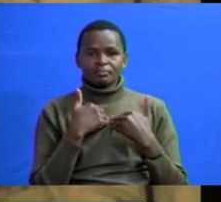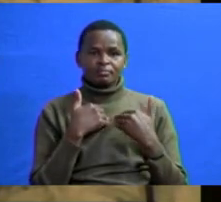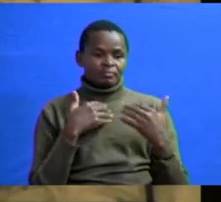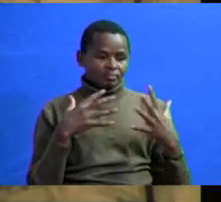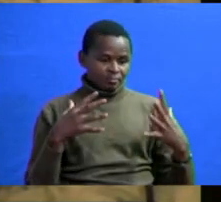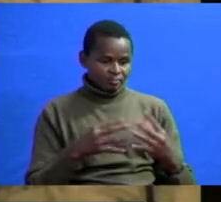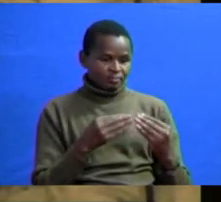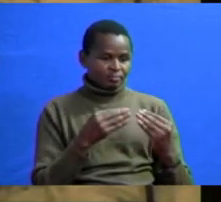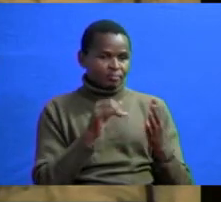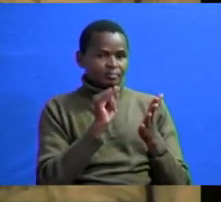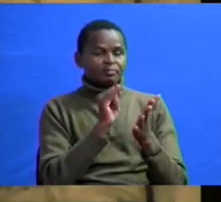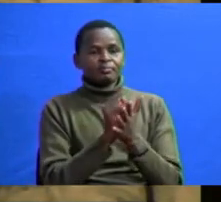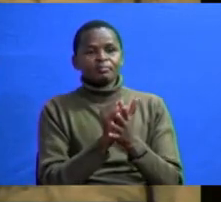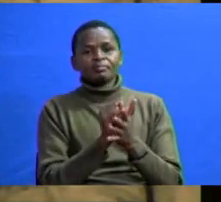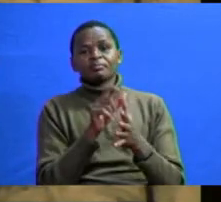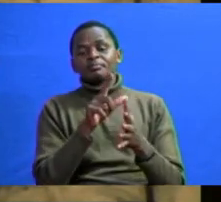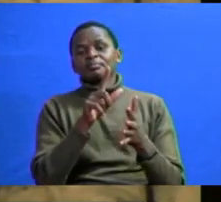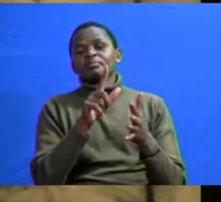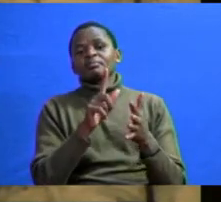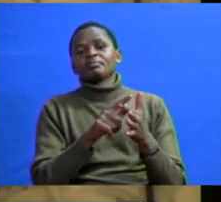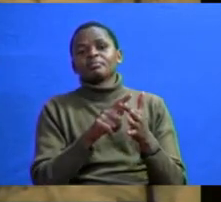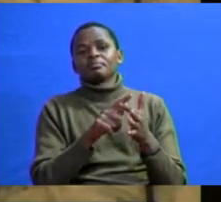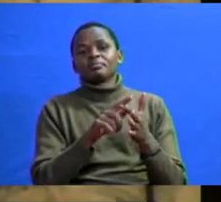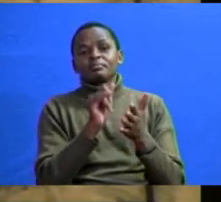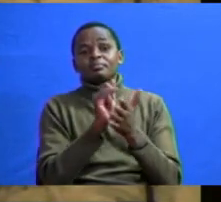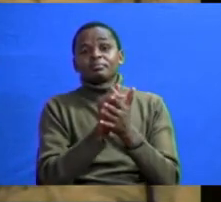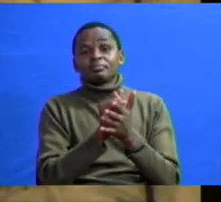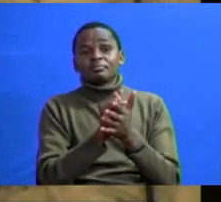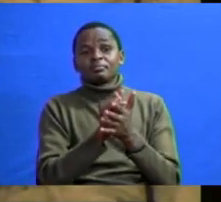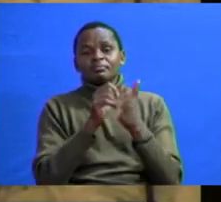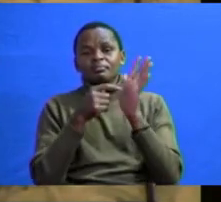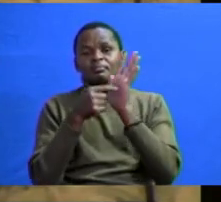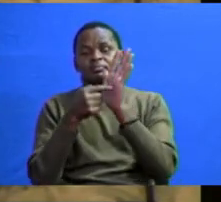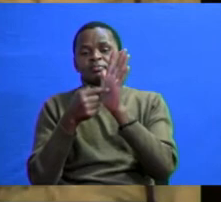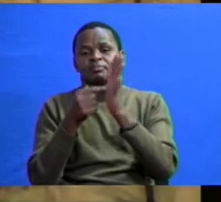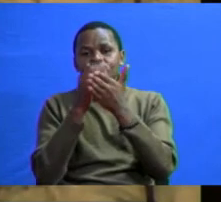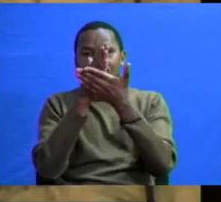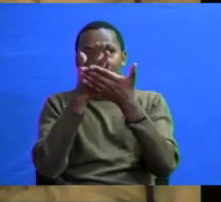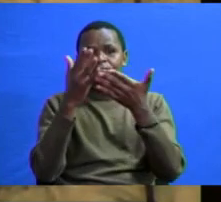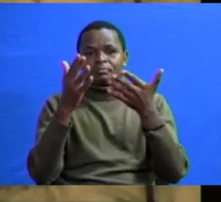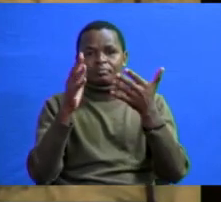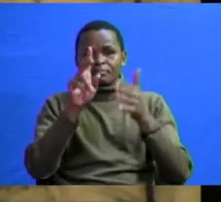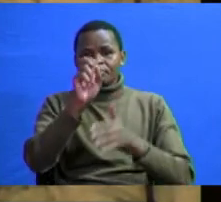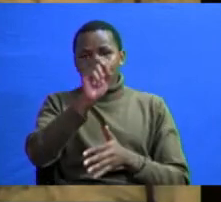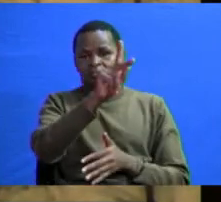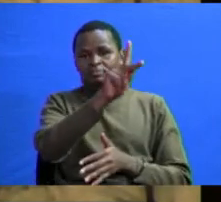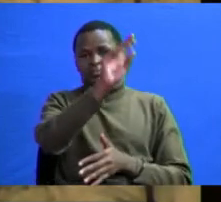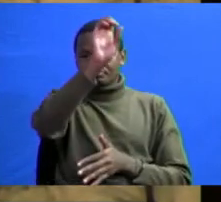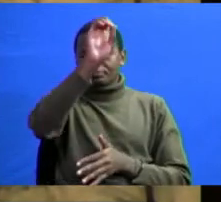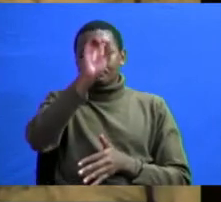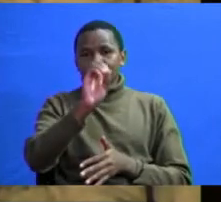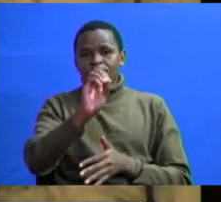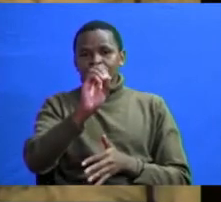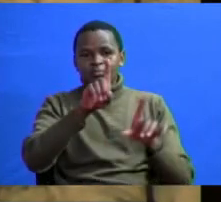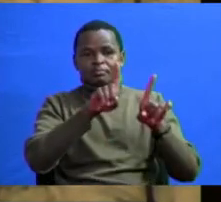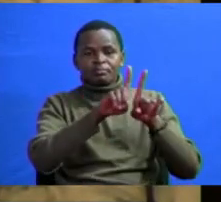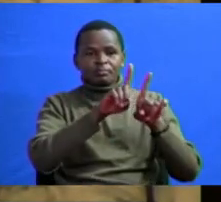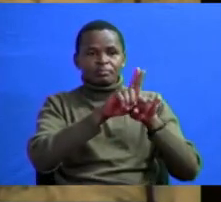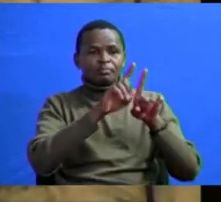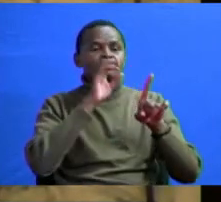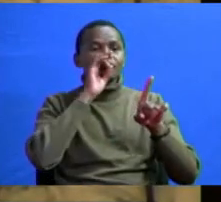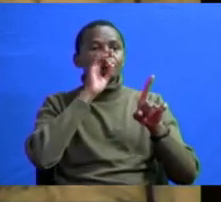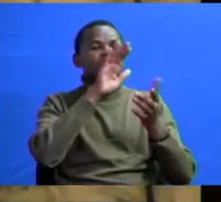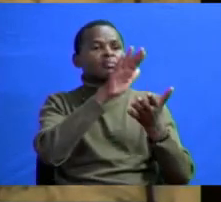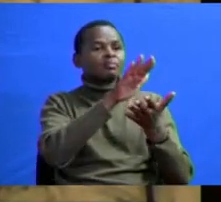something of that sort, then that will show you that something is not okay. And also feedback. Feedback